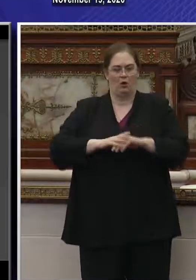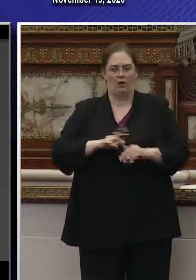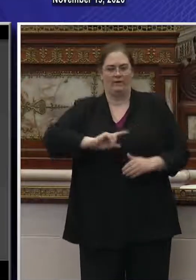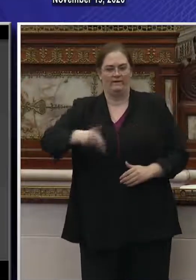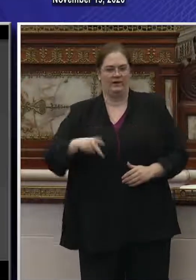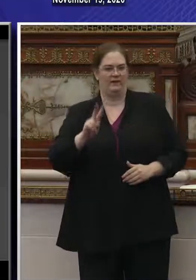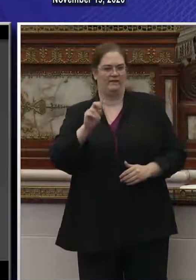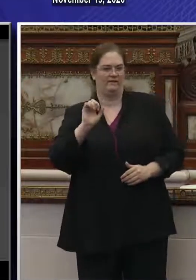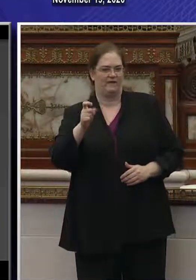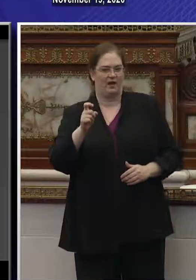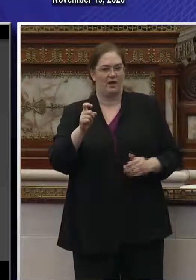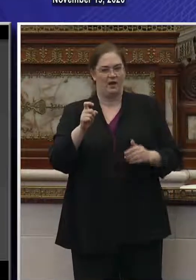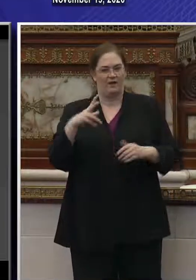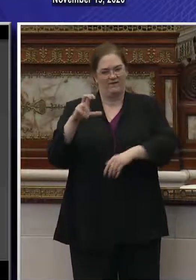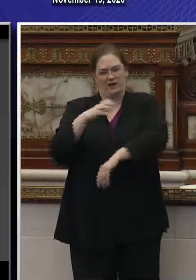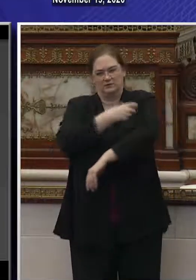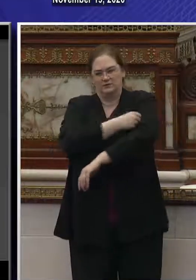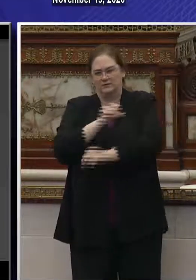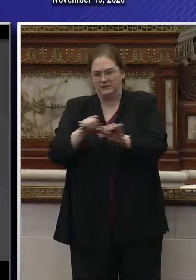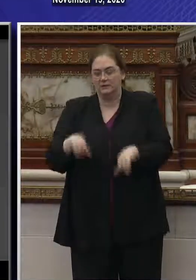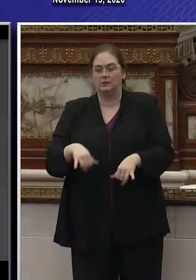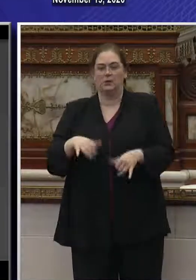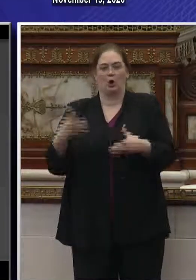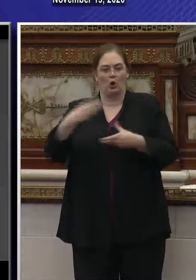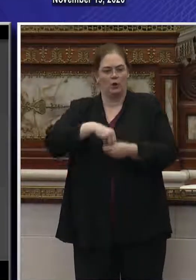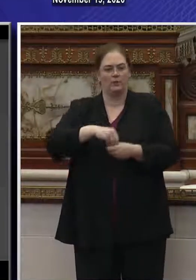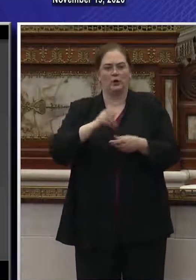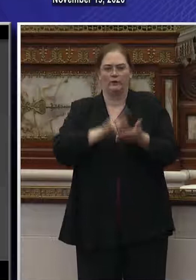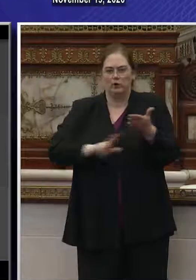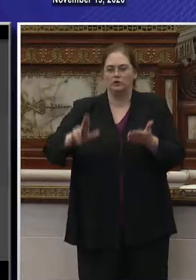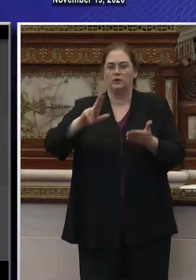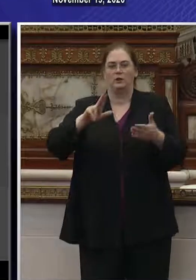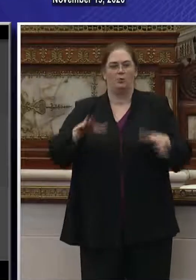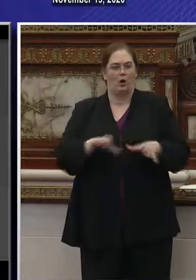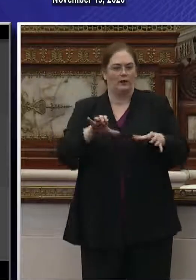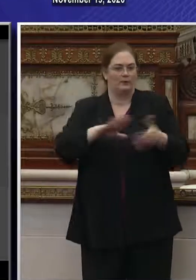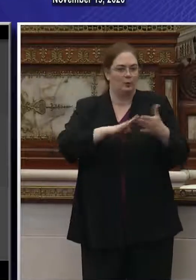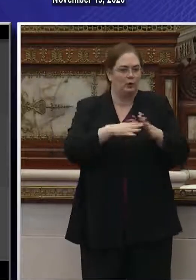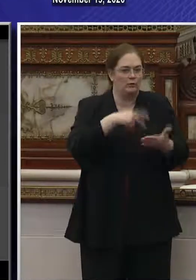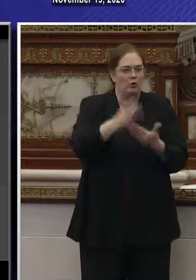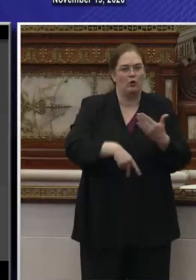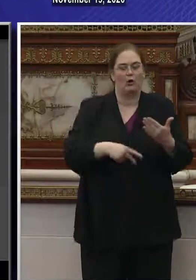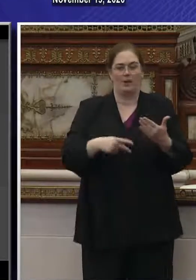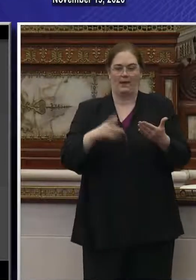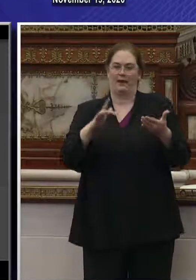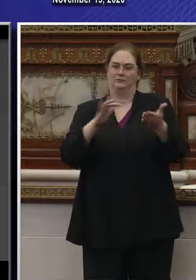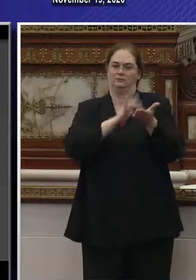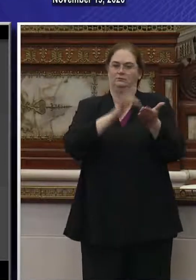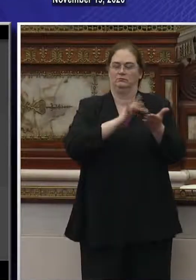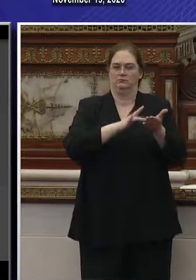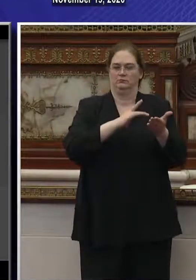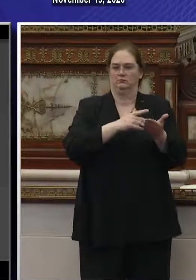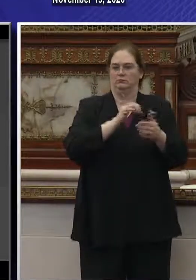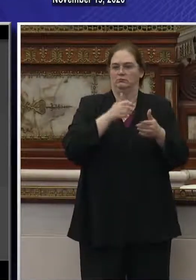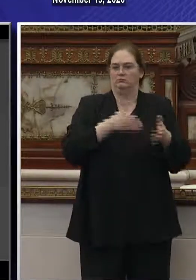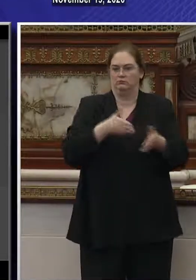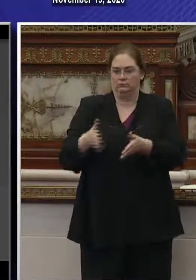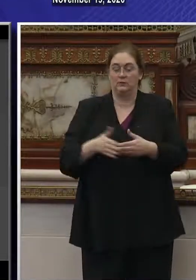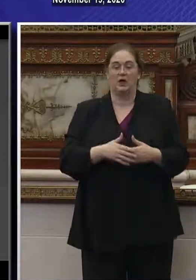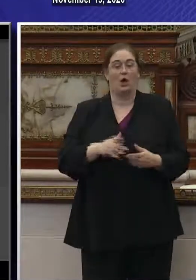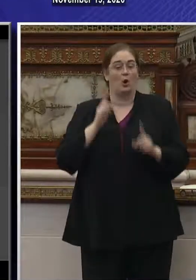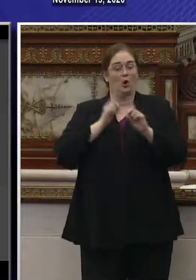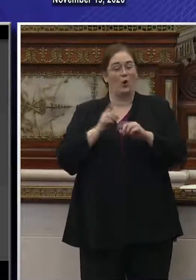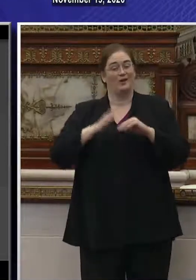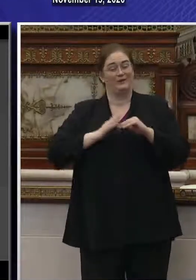PhillyVax system, and incorporate universities, proactive community programs, and augmented digital platforms. Our goal should be to get at